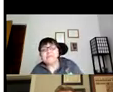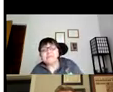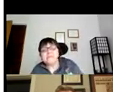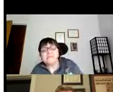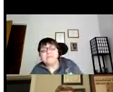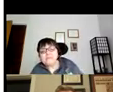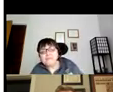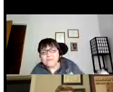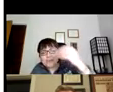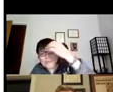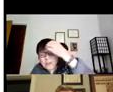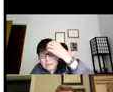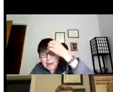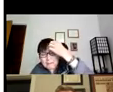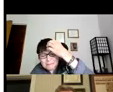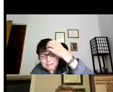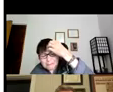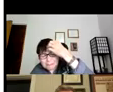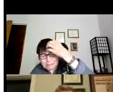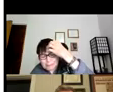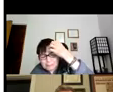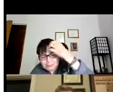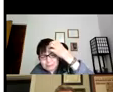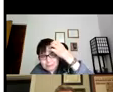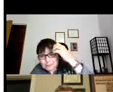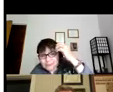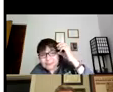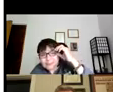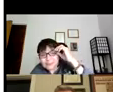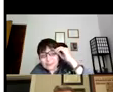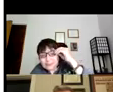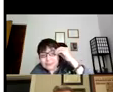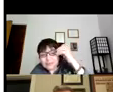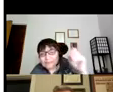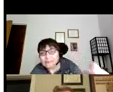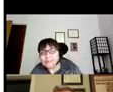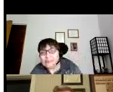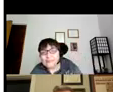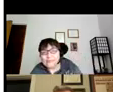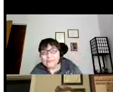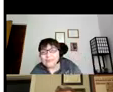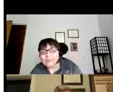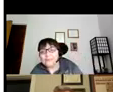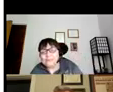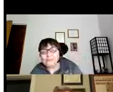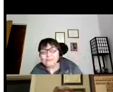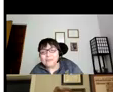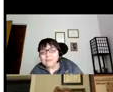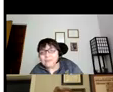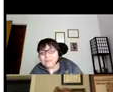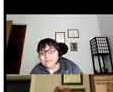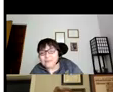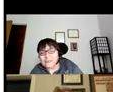become Christian, right? So that because you have, I ideally, right? If we had the